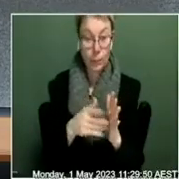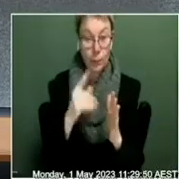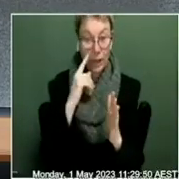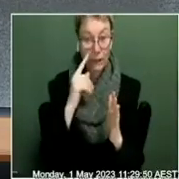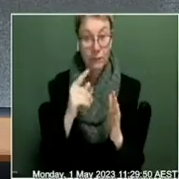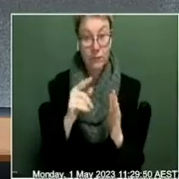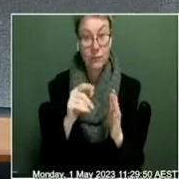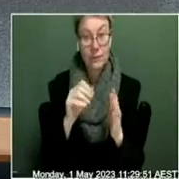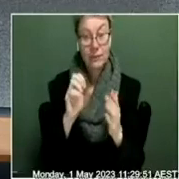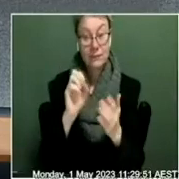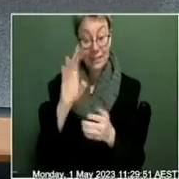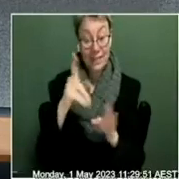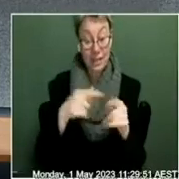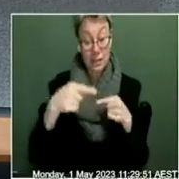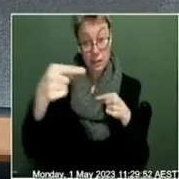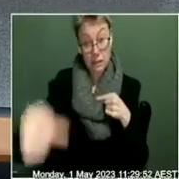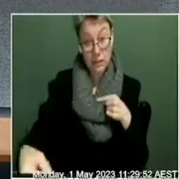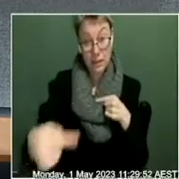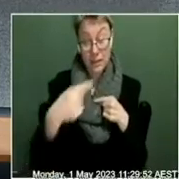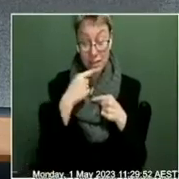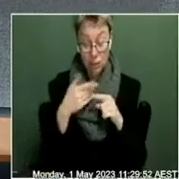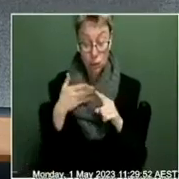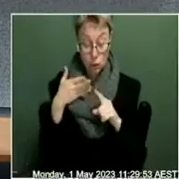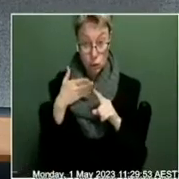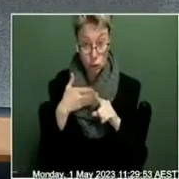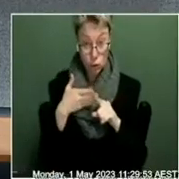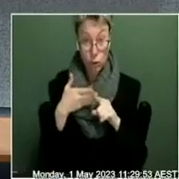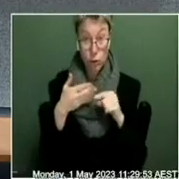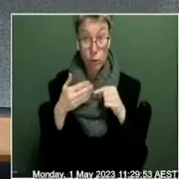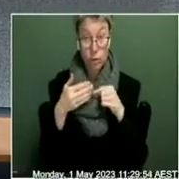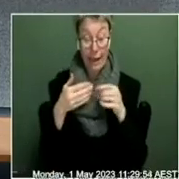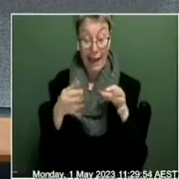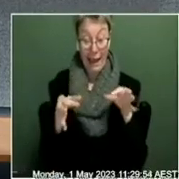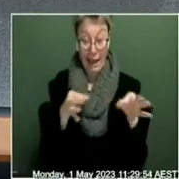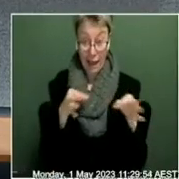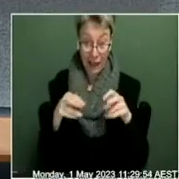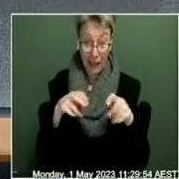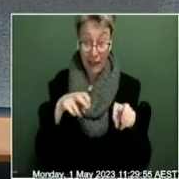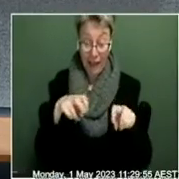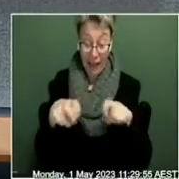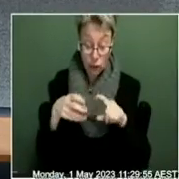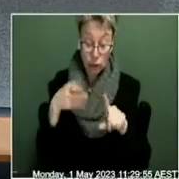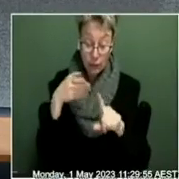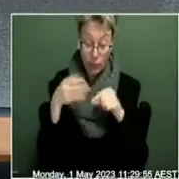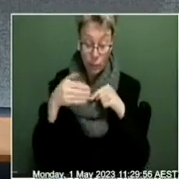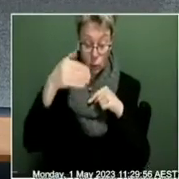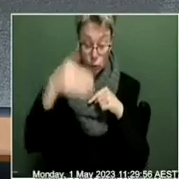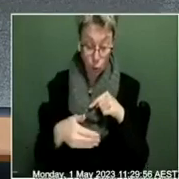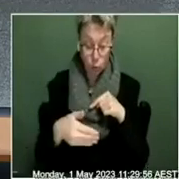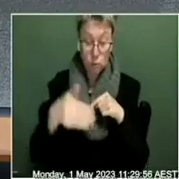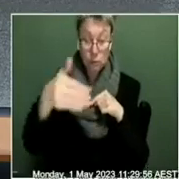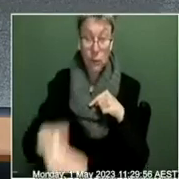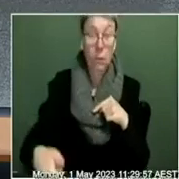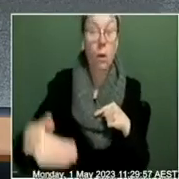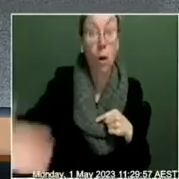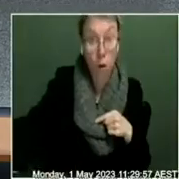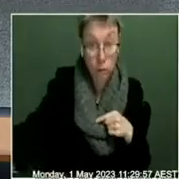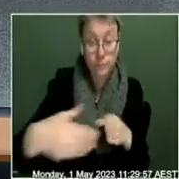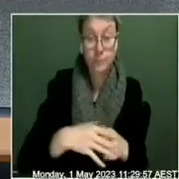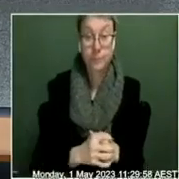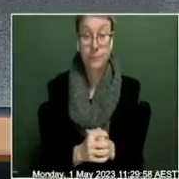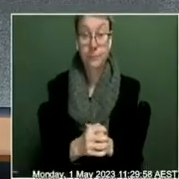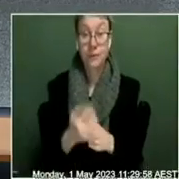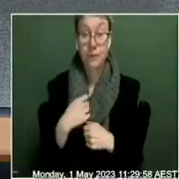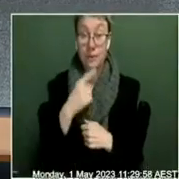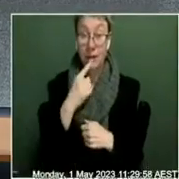objectives. Just going to own it on behalf of the department. We have not undertaken good monitoring and evaluation. I can see that it